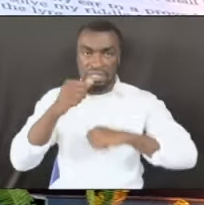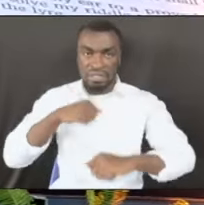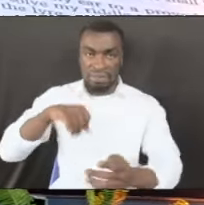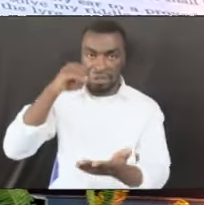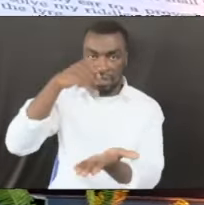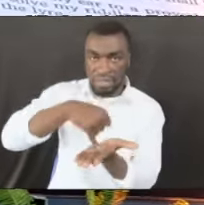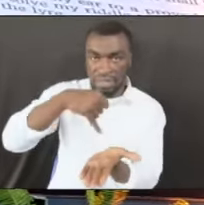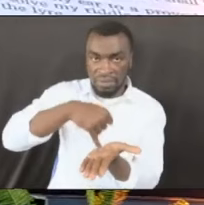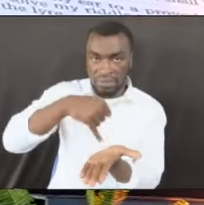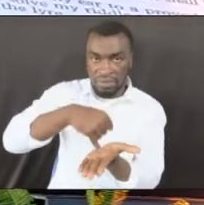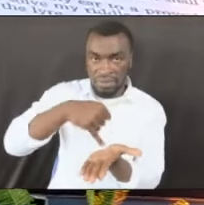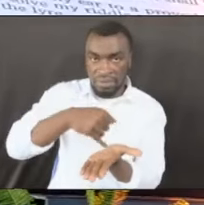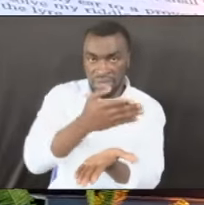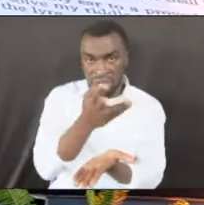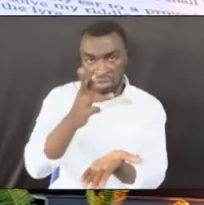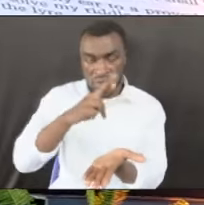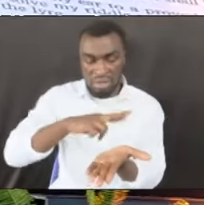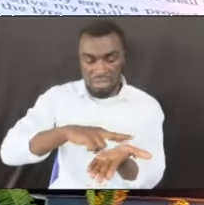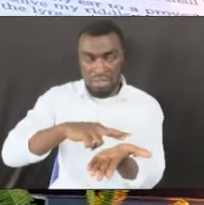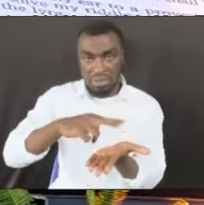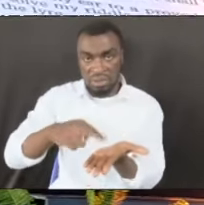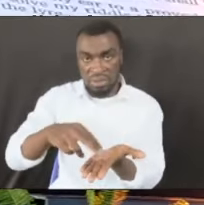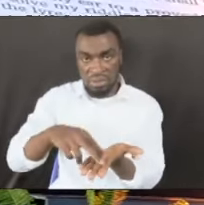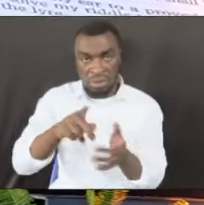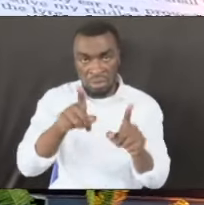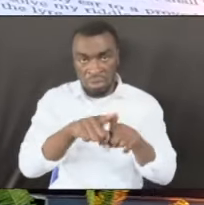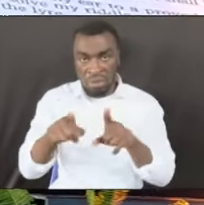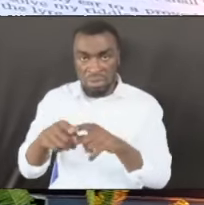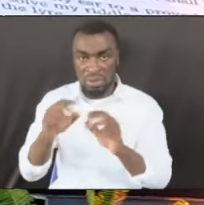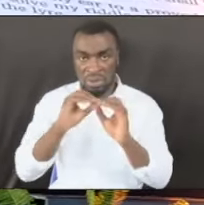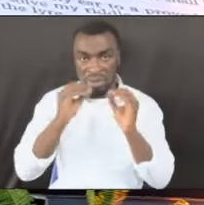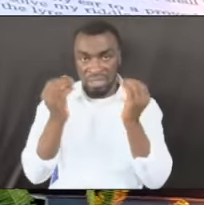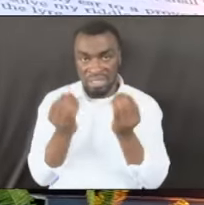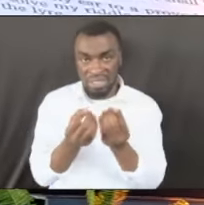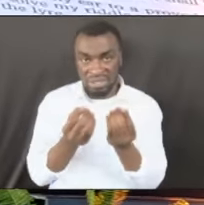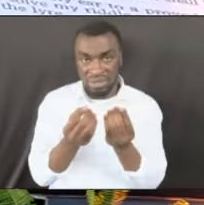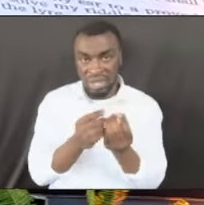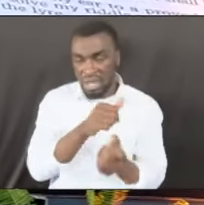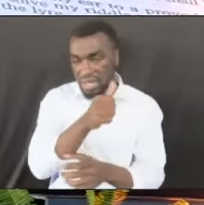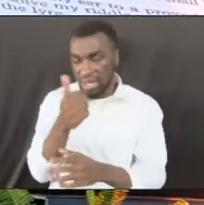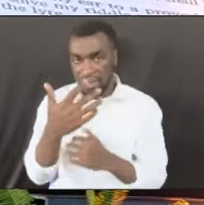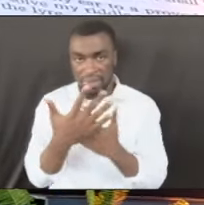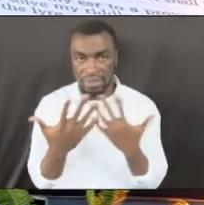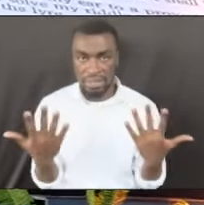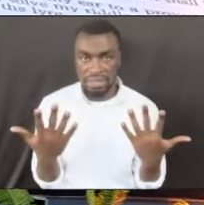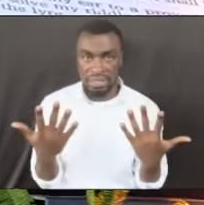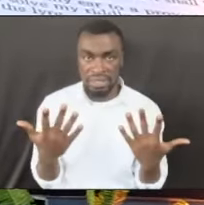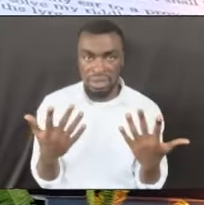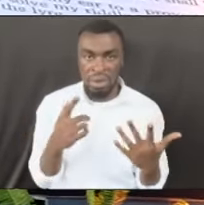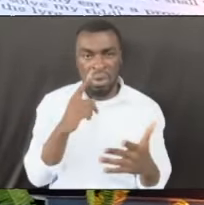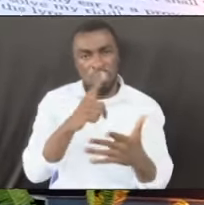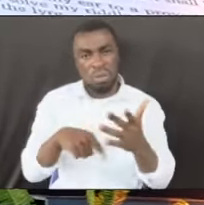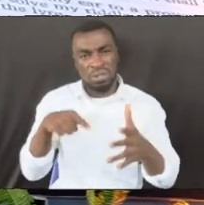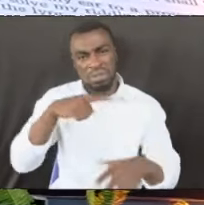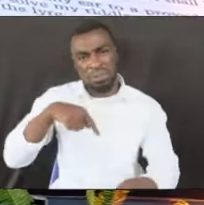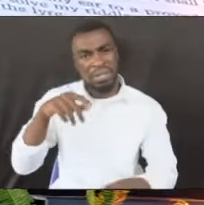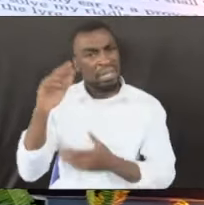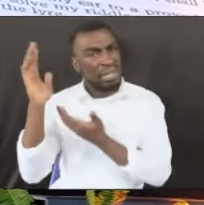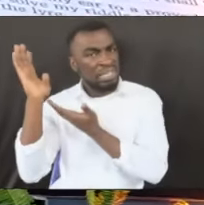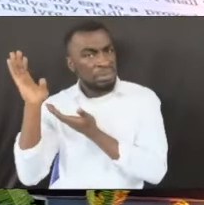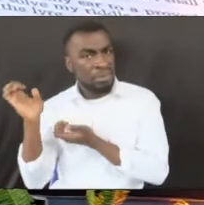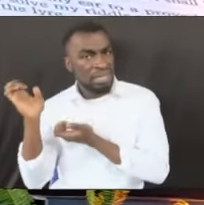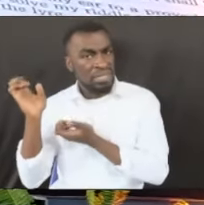have been involved by your resources, organization, and whatever, what do we expect when we